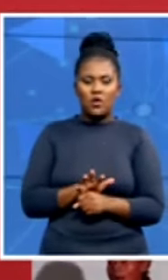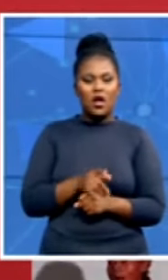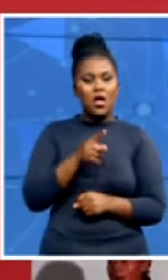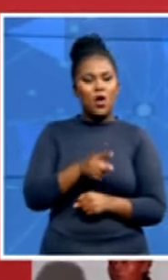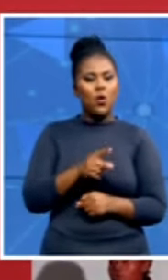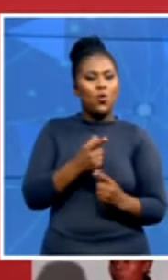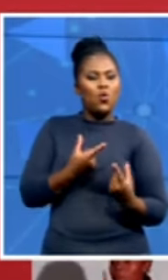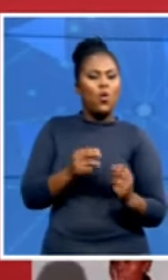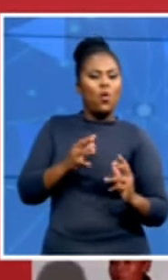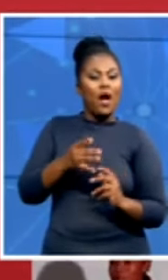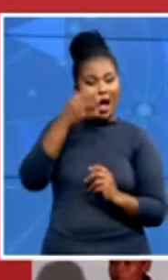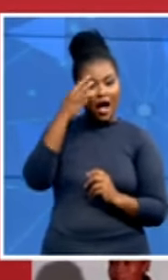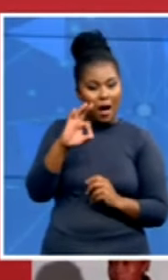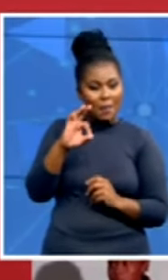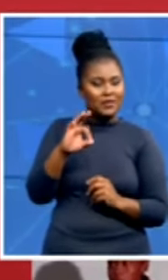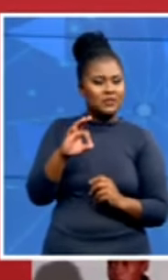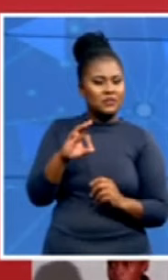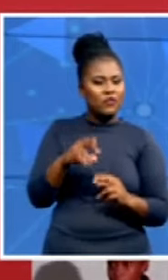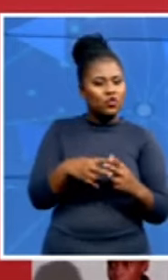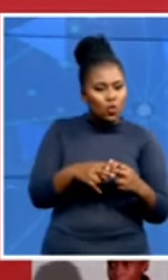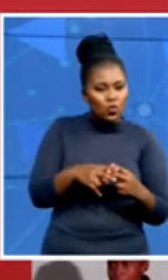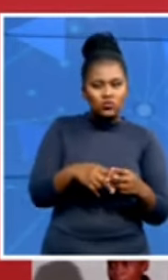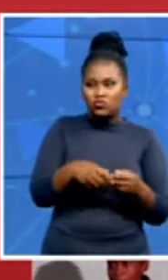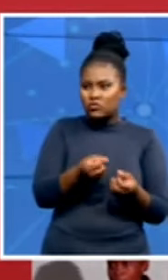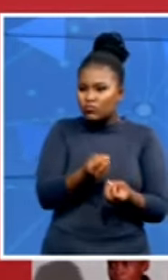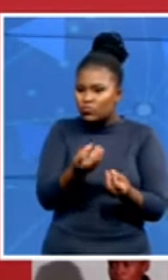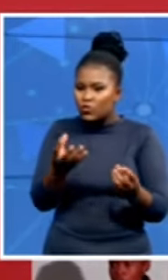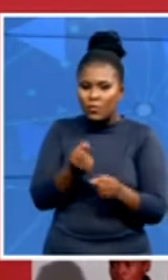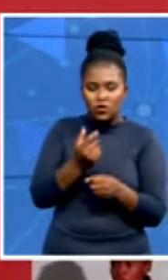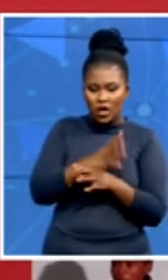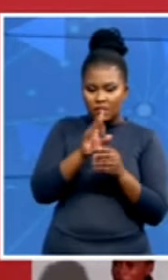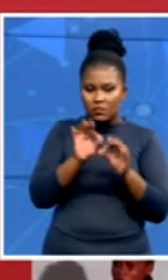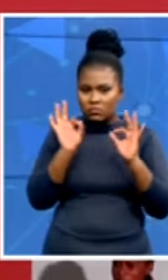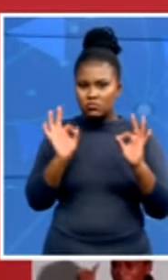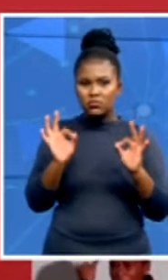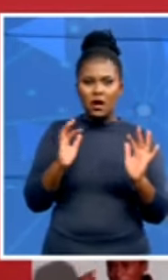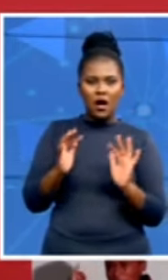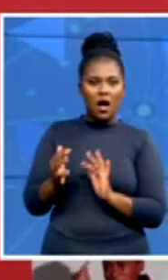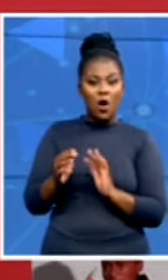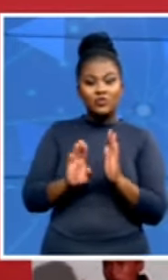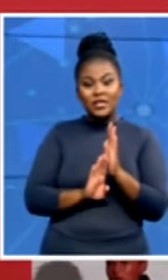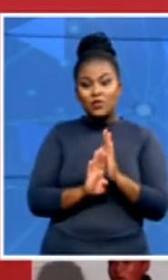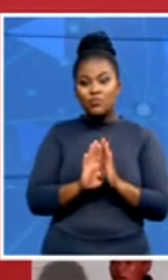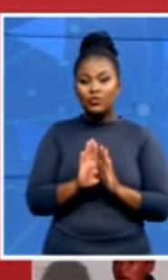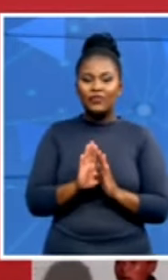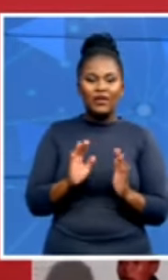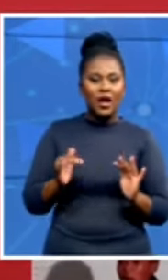tool to advance the idea and notion of wealth